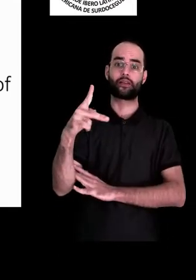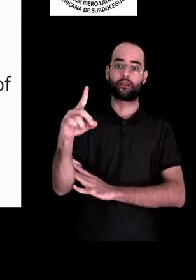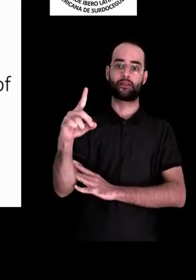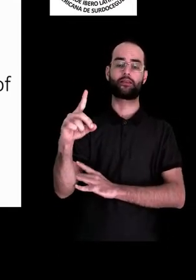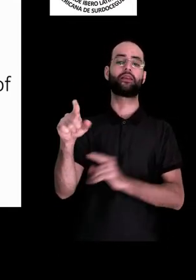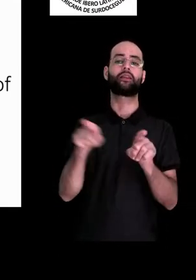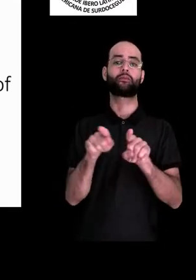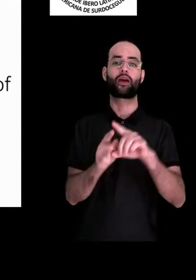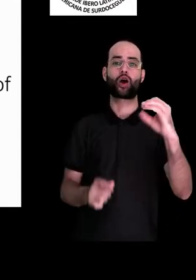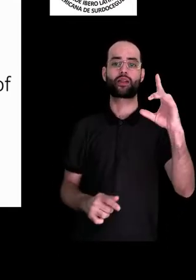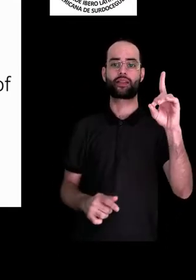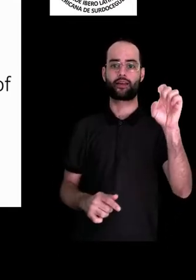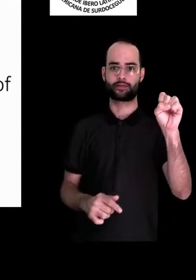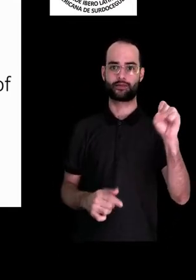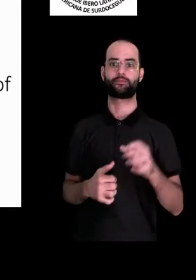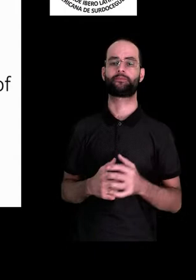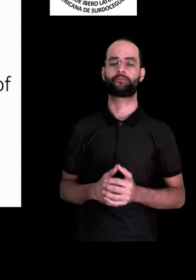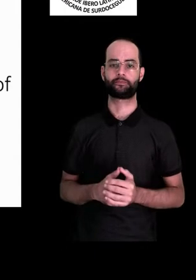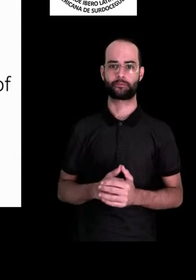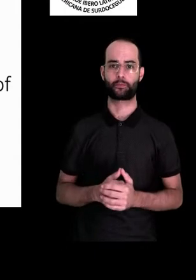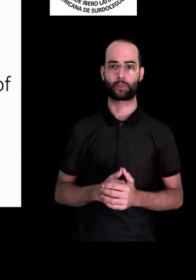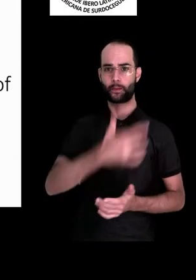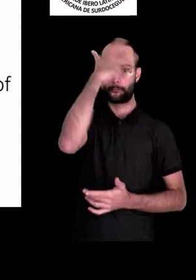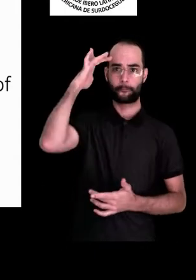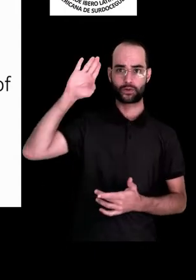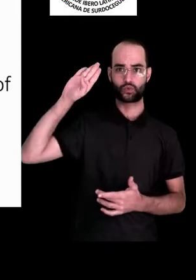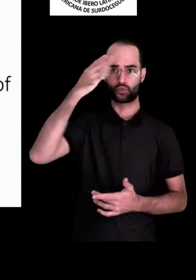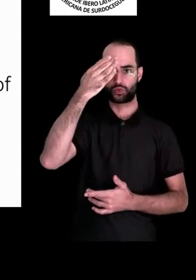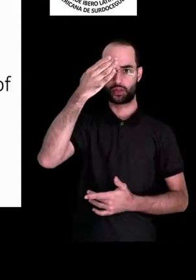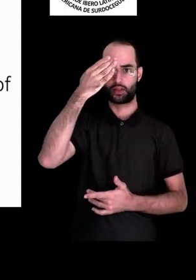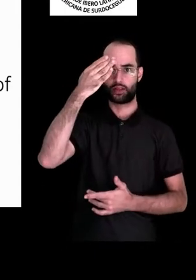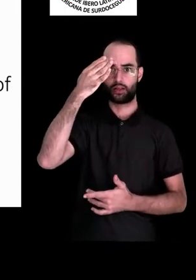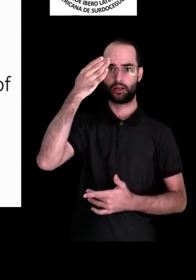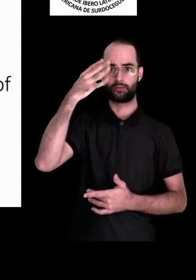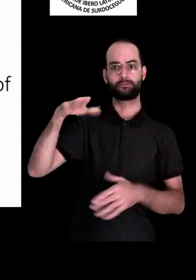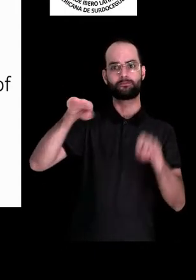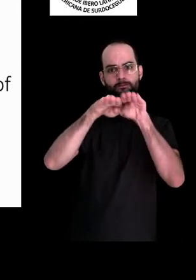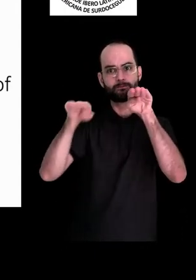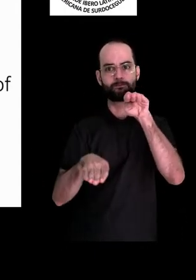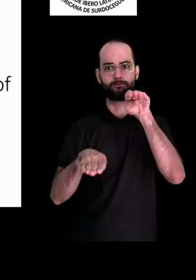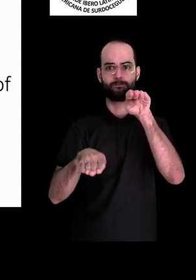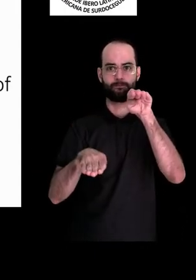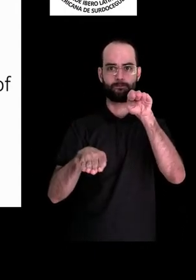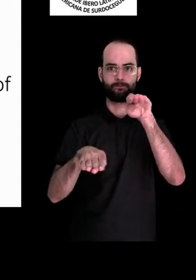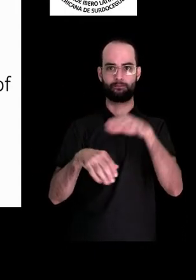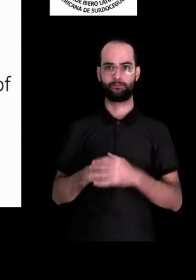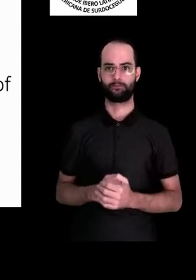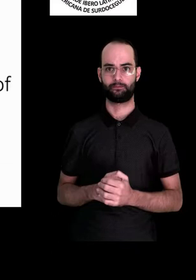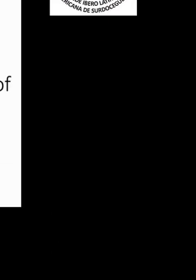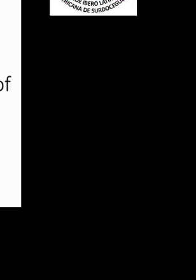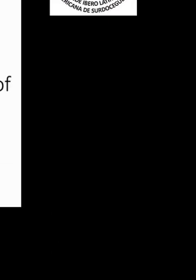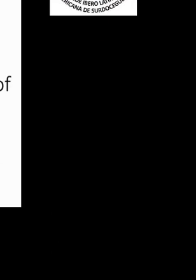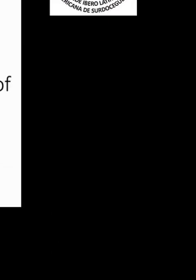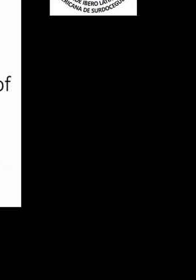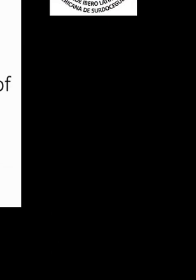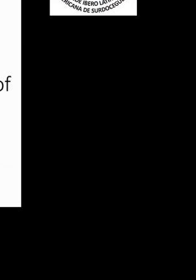the implementation of CDPD and ODS. On the next line, in red capital